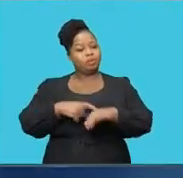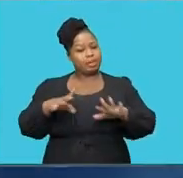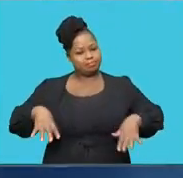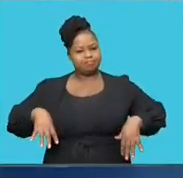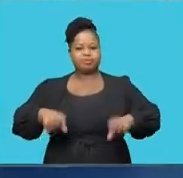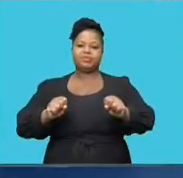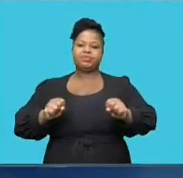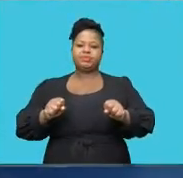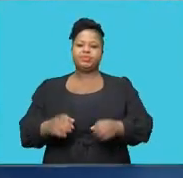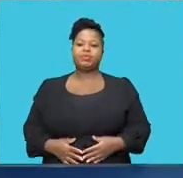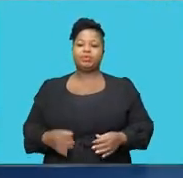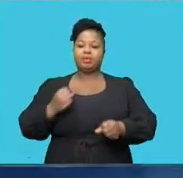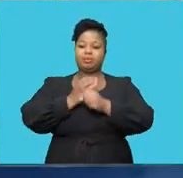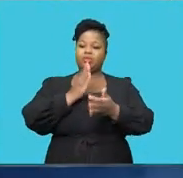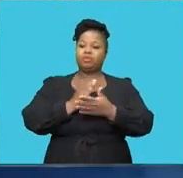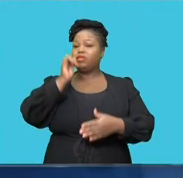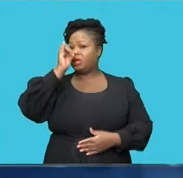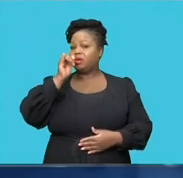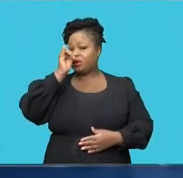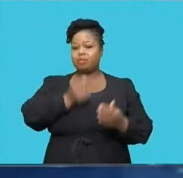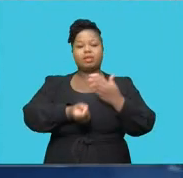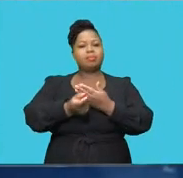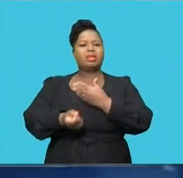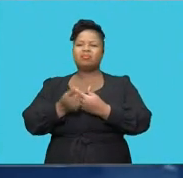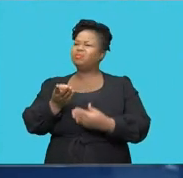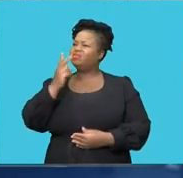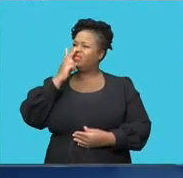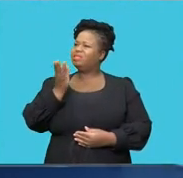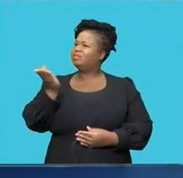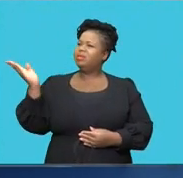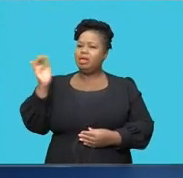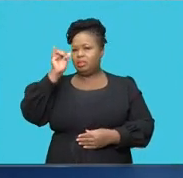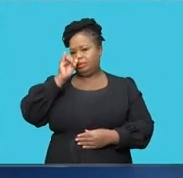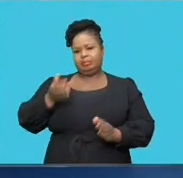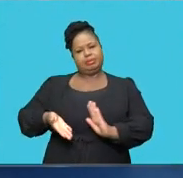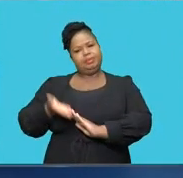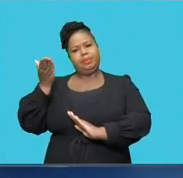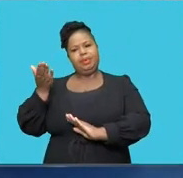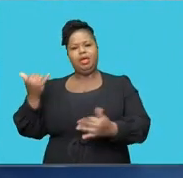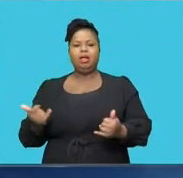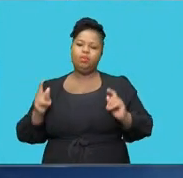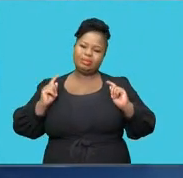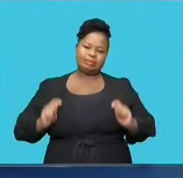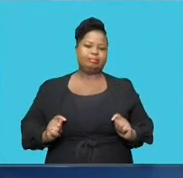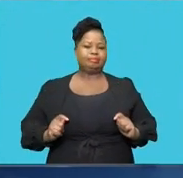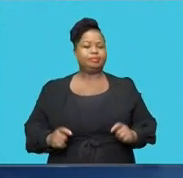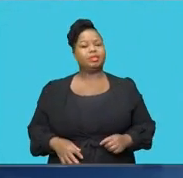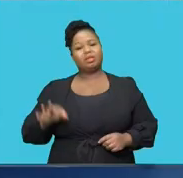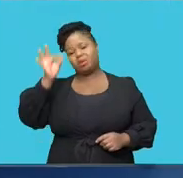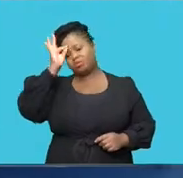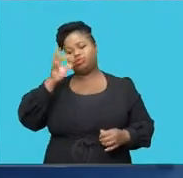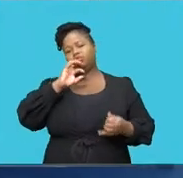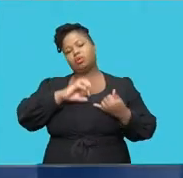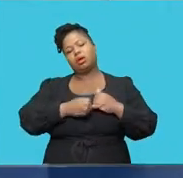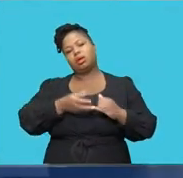city from every crime that is going on. If you look at the crime is increasing and we are tired. The police have tried